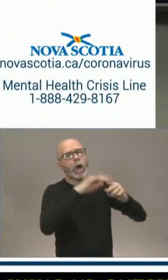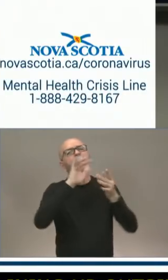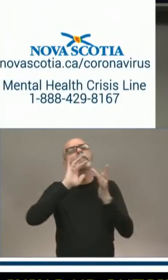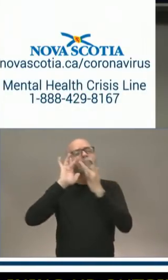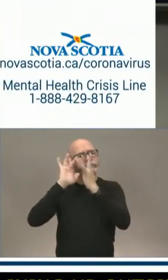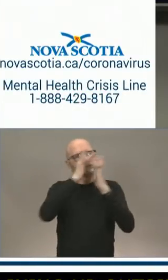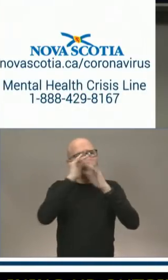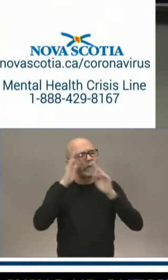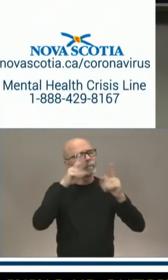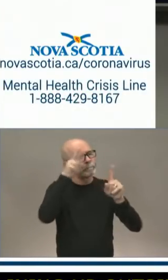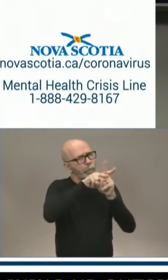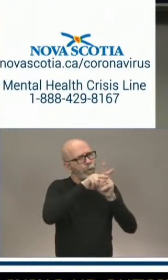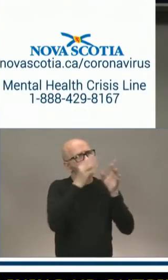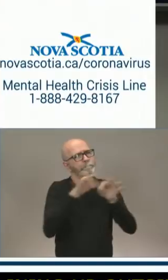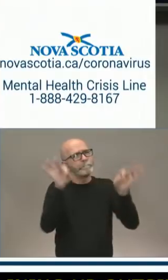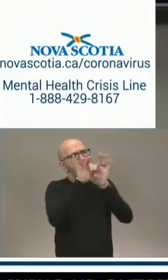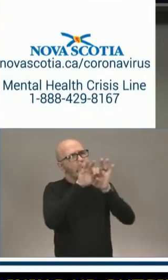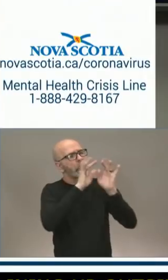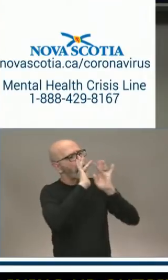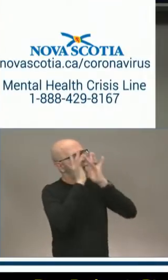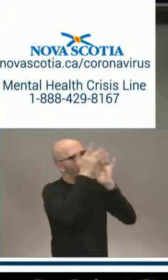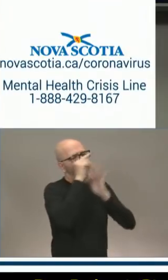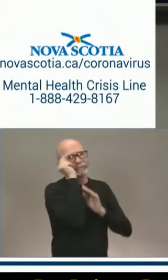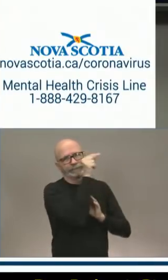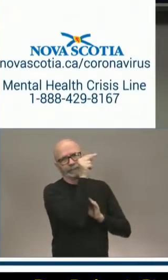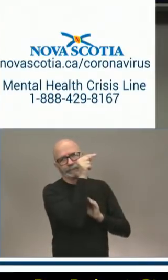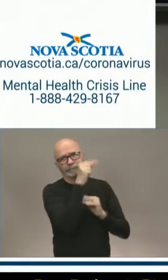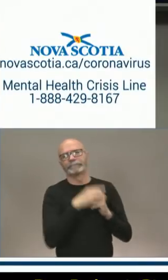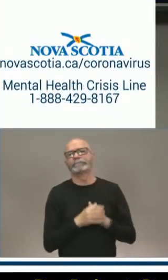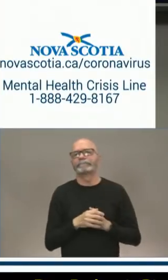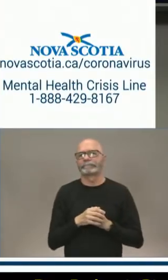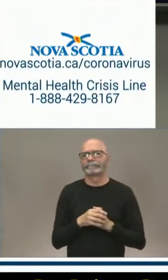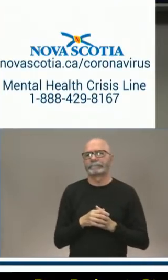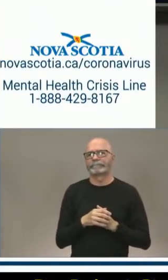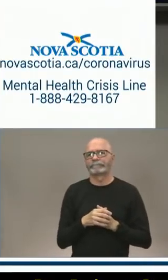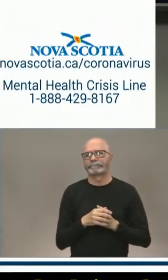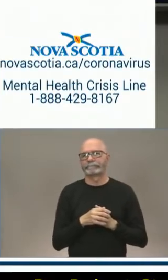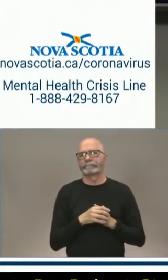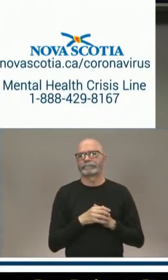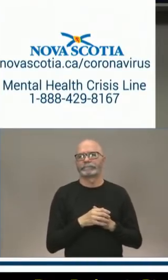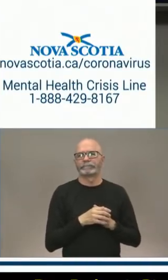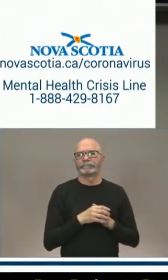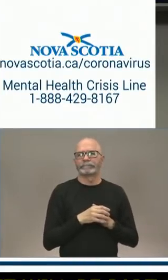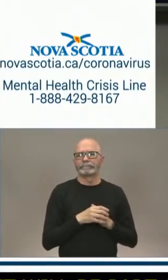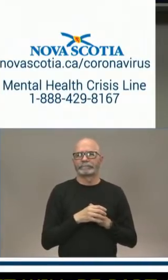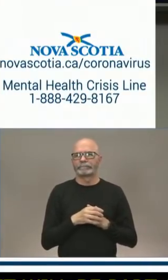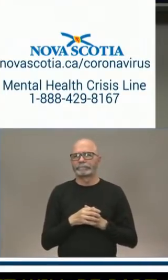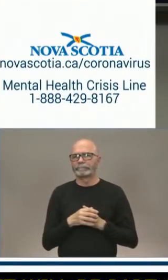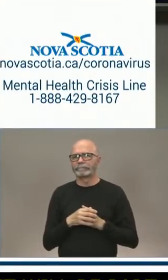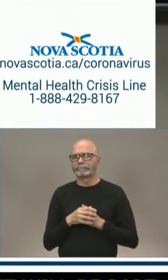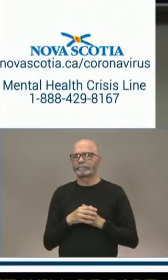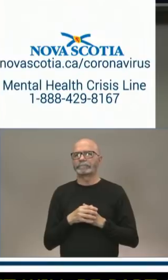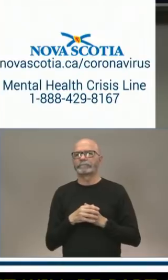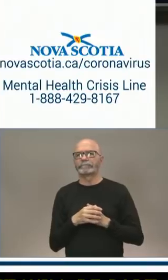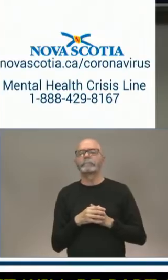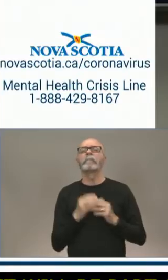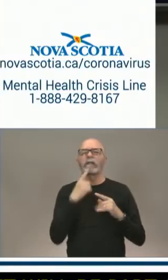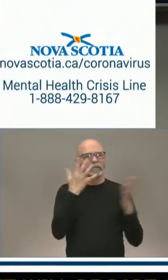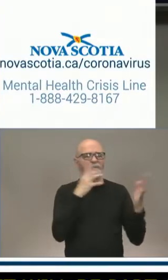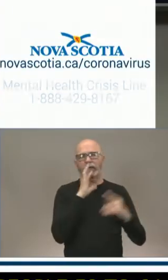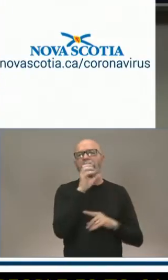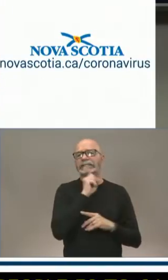but it'll be people at 50 to 64 if that's the choice they make, and we're developing the materials so people have the information to make that